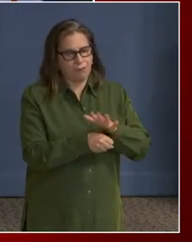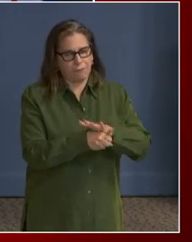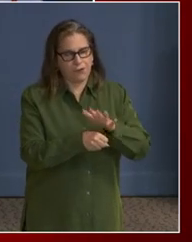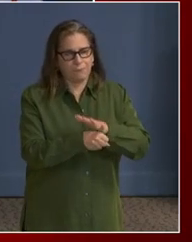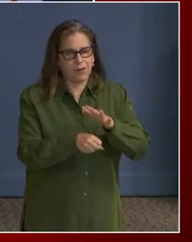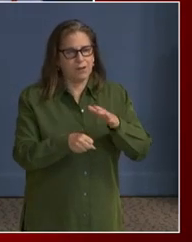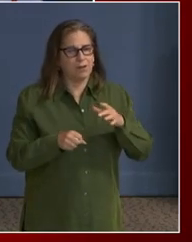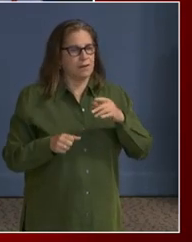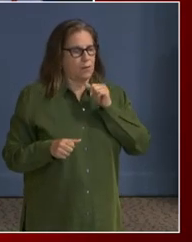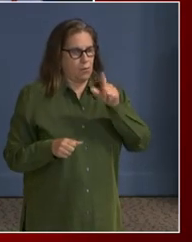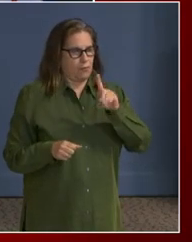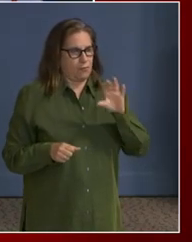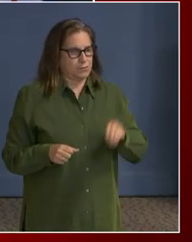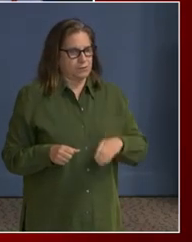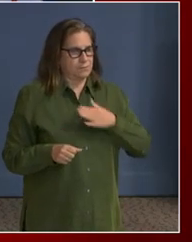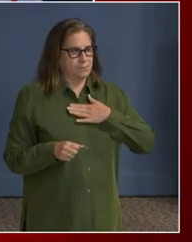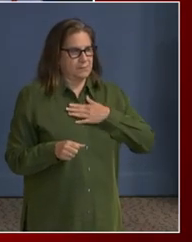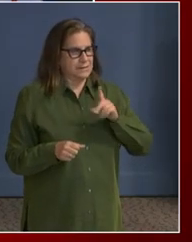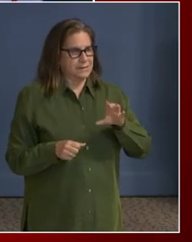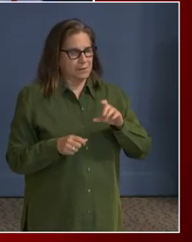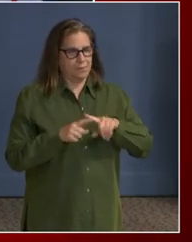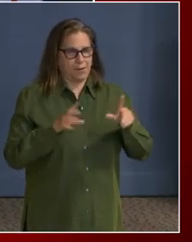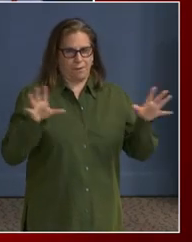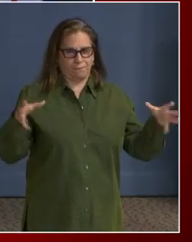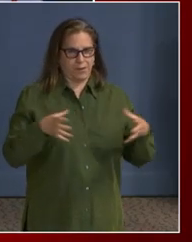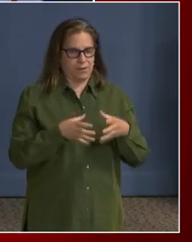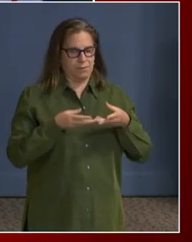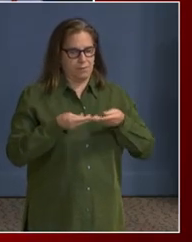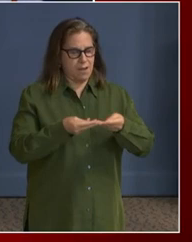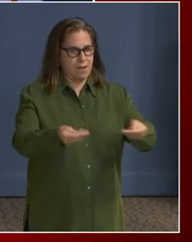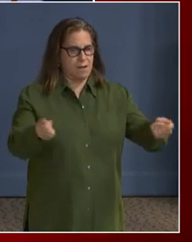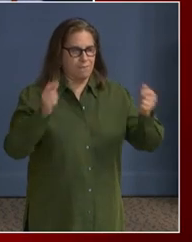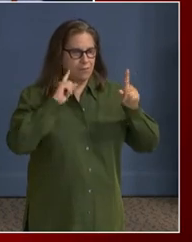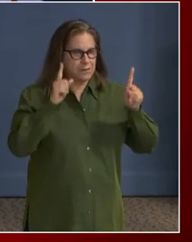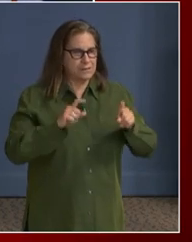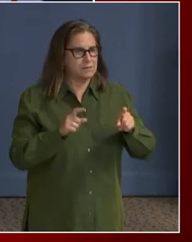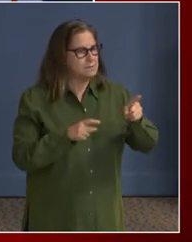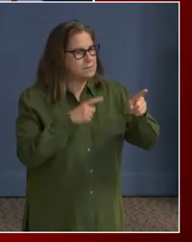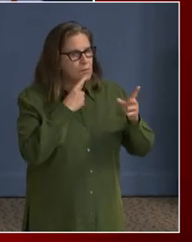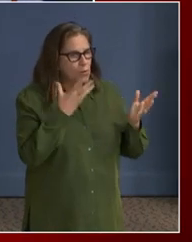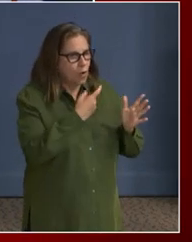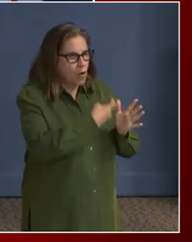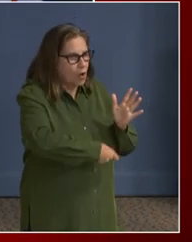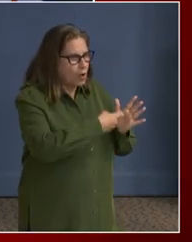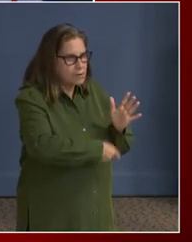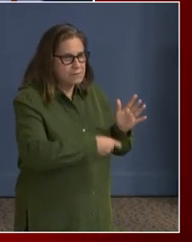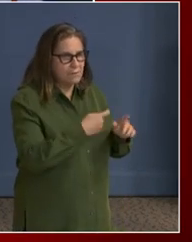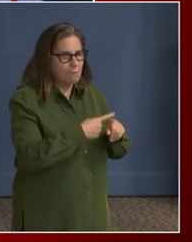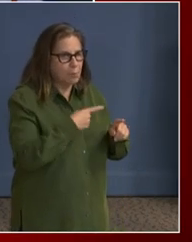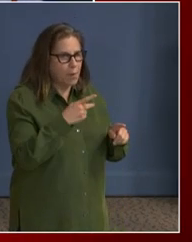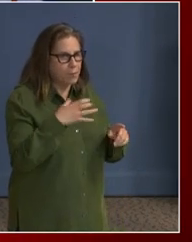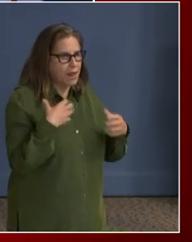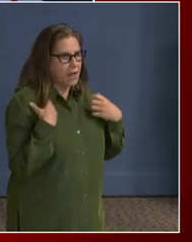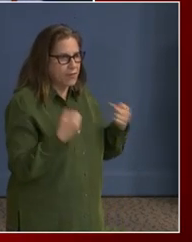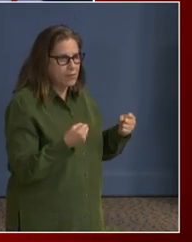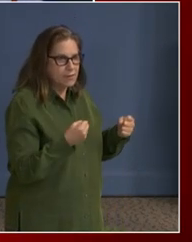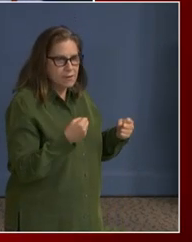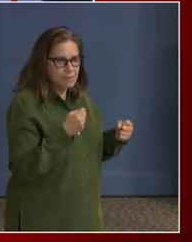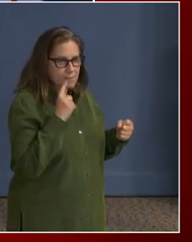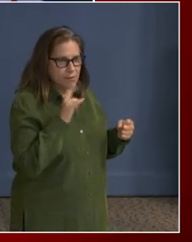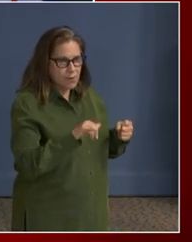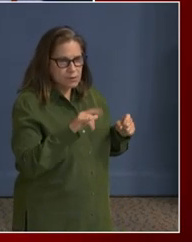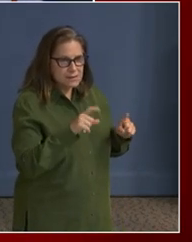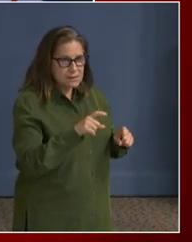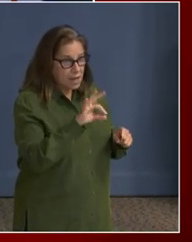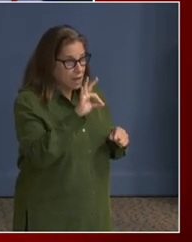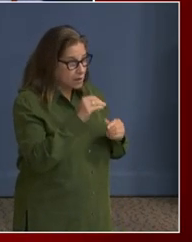100%. And then just to close the circle on this, what does it cost the Public Health Lab to do that test? If it cost us $90 to